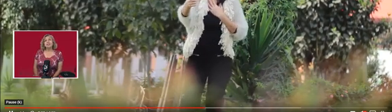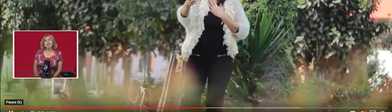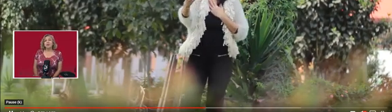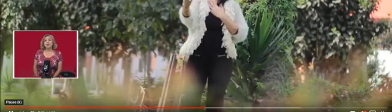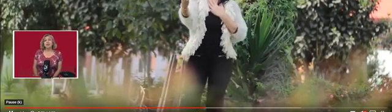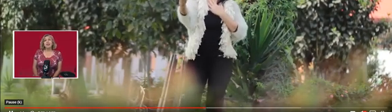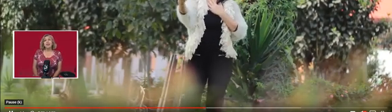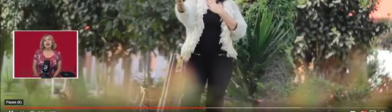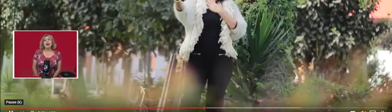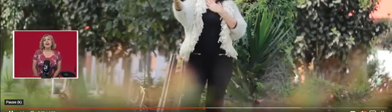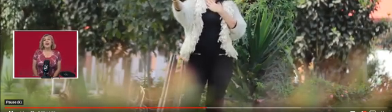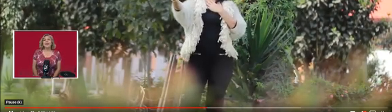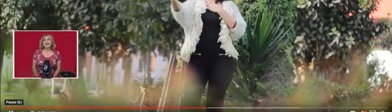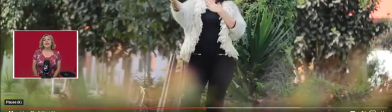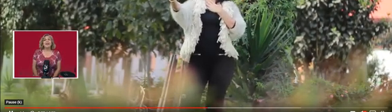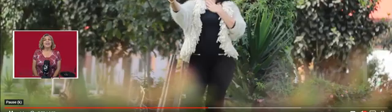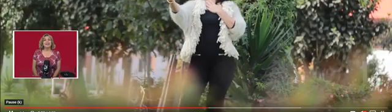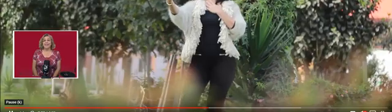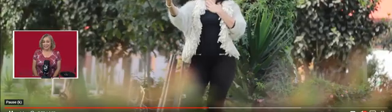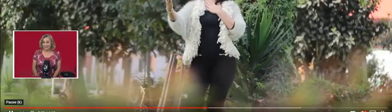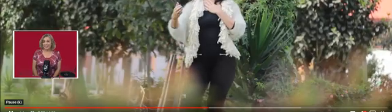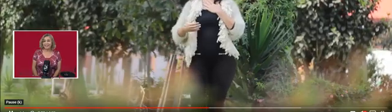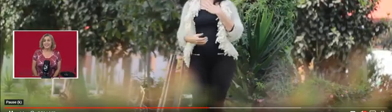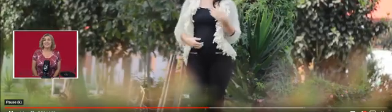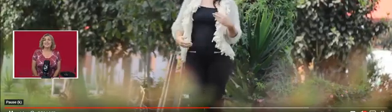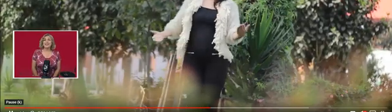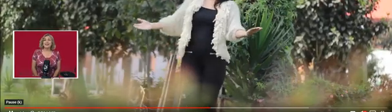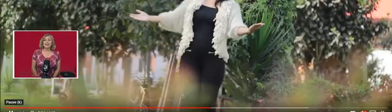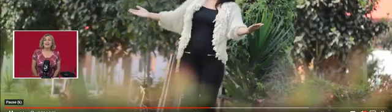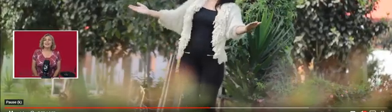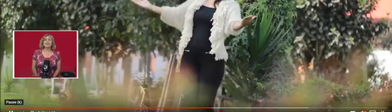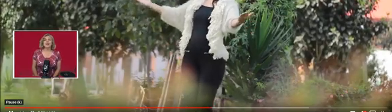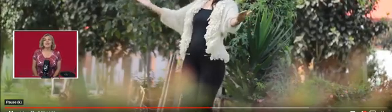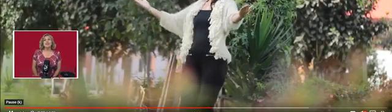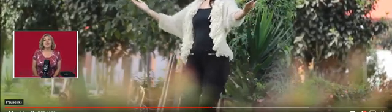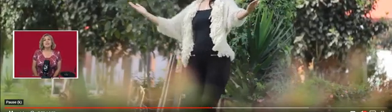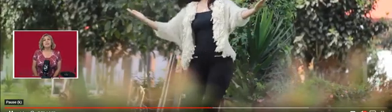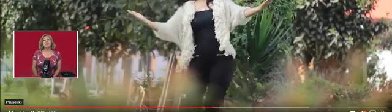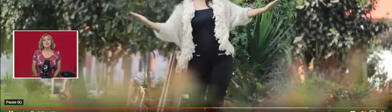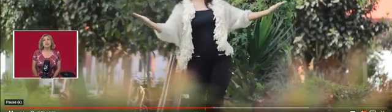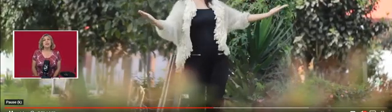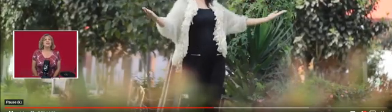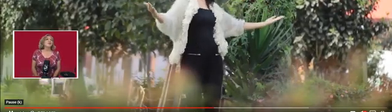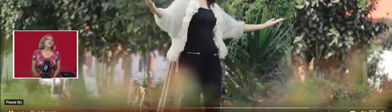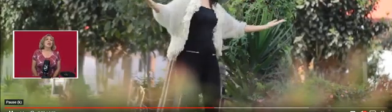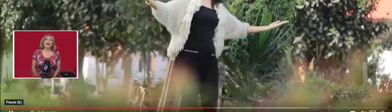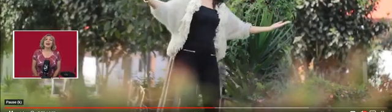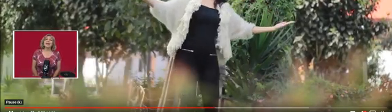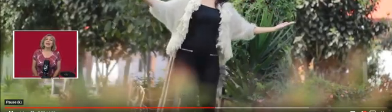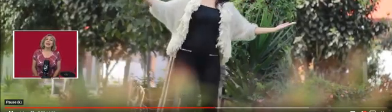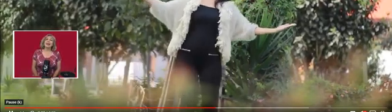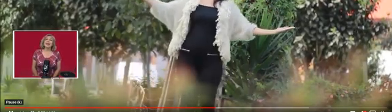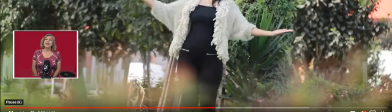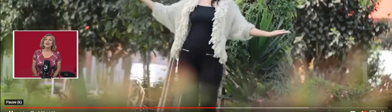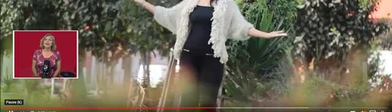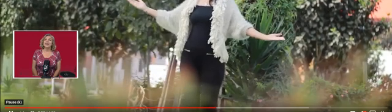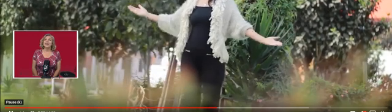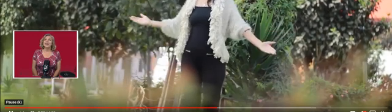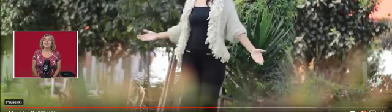el Republican Demócrata, and the Democratic Party. Let's say mayoritariamente majority, los legisladores the